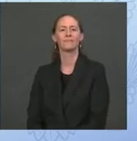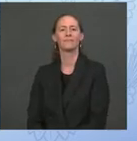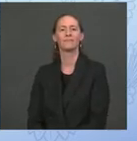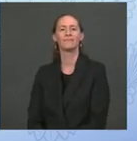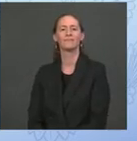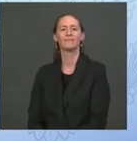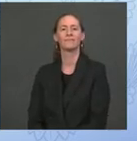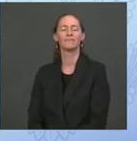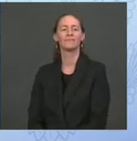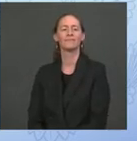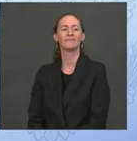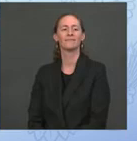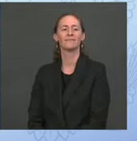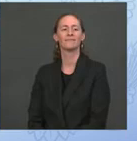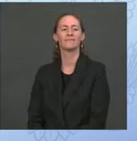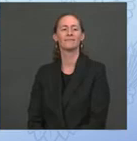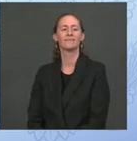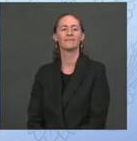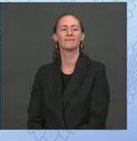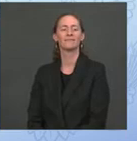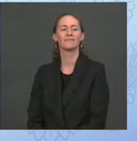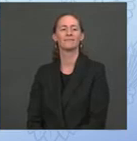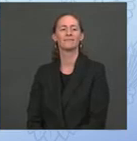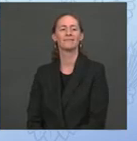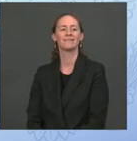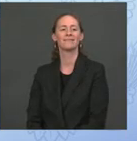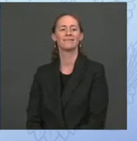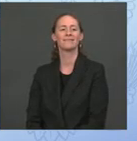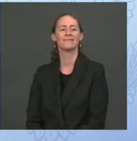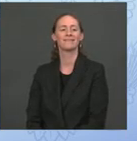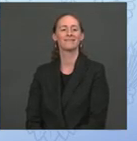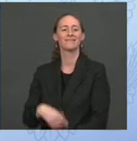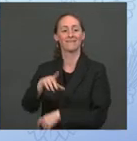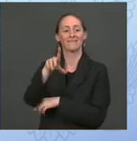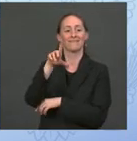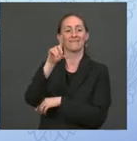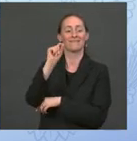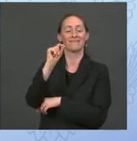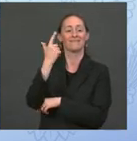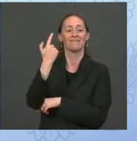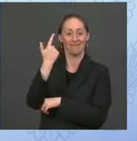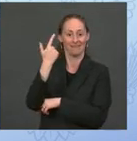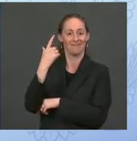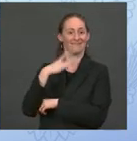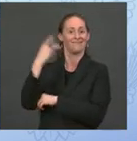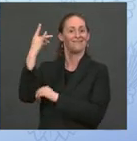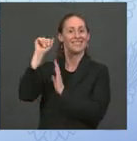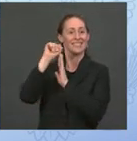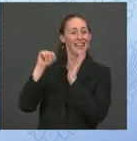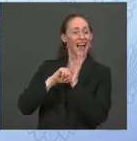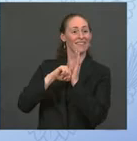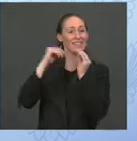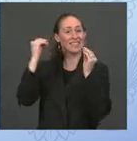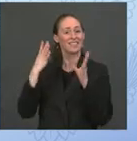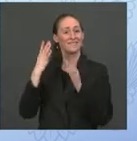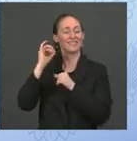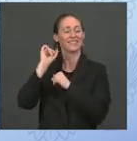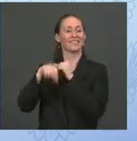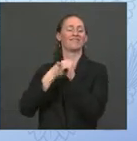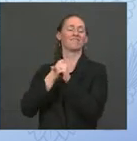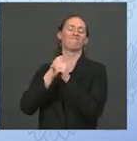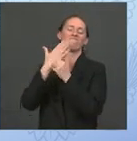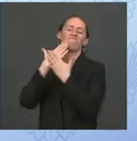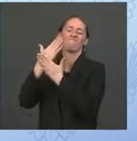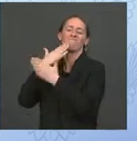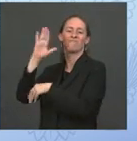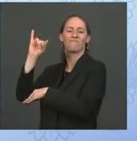On behalf of the 2021 State Teachers of the Year, I would like to thank the Biden administration for focusing on